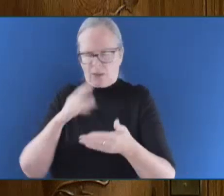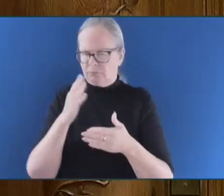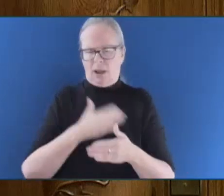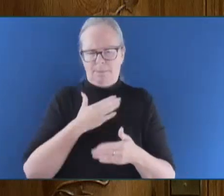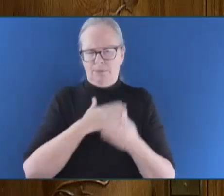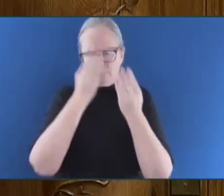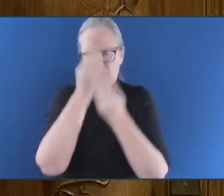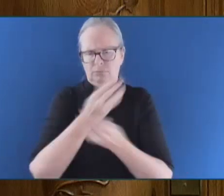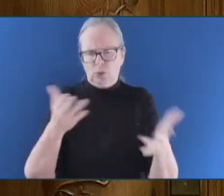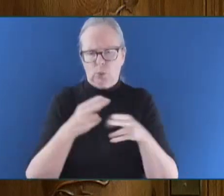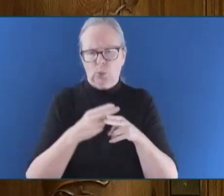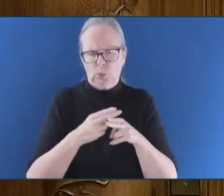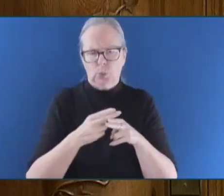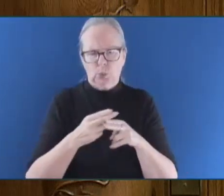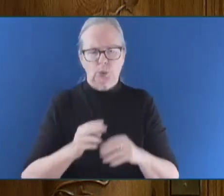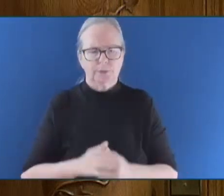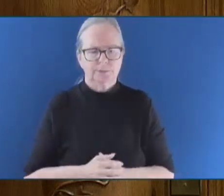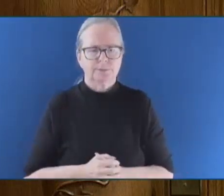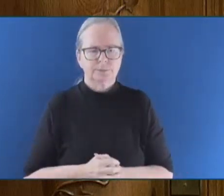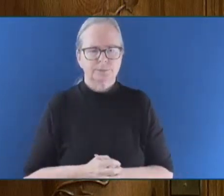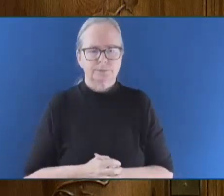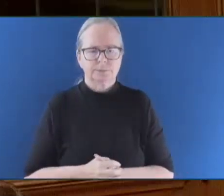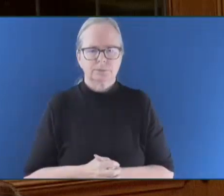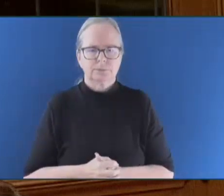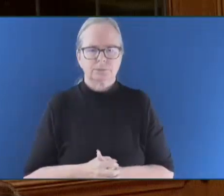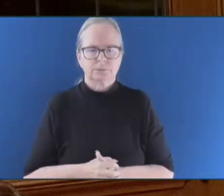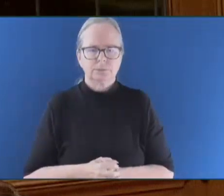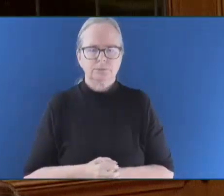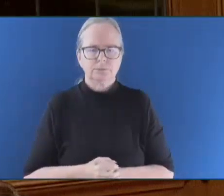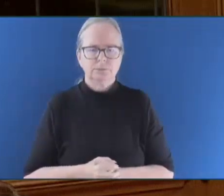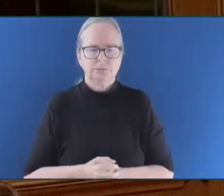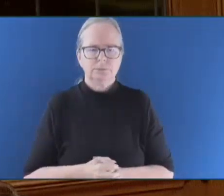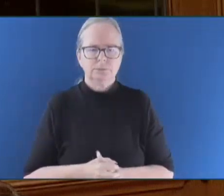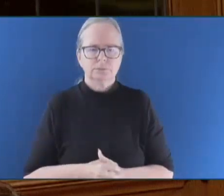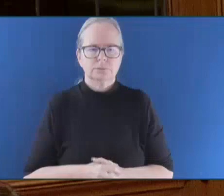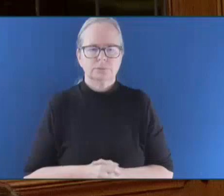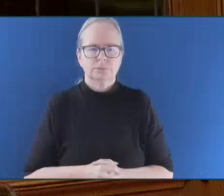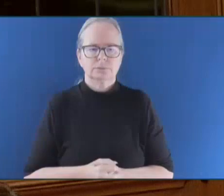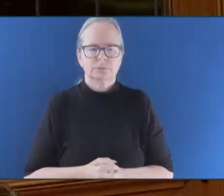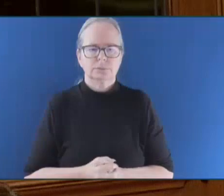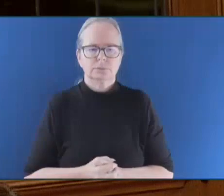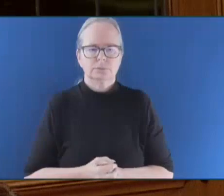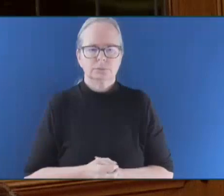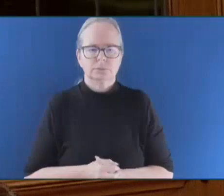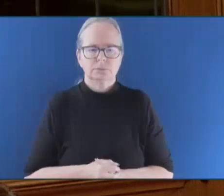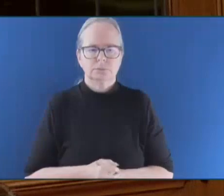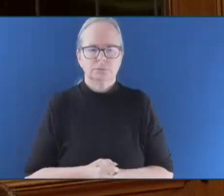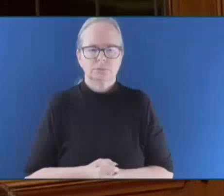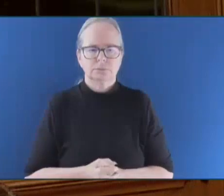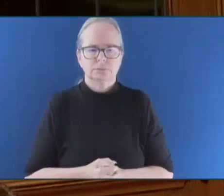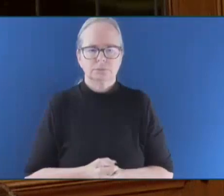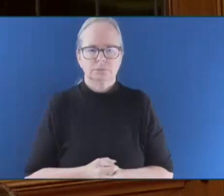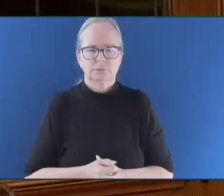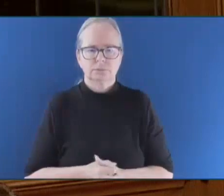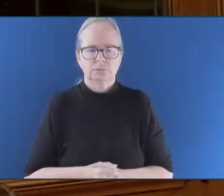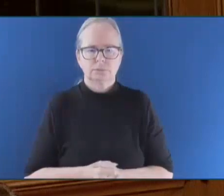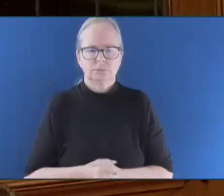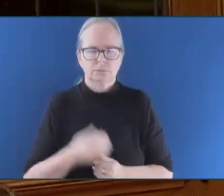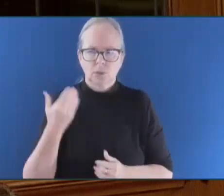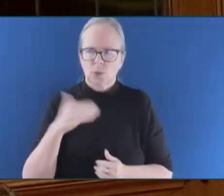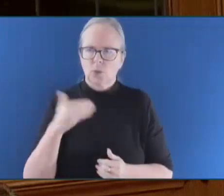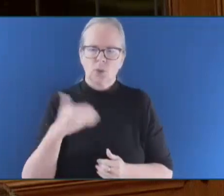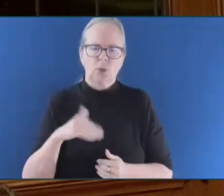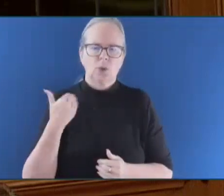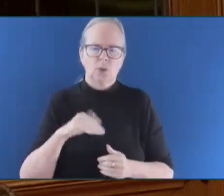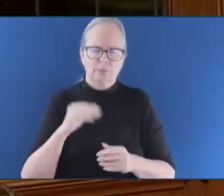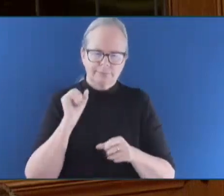House Leader of the Fourth Party. Thank you very much, Mr. Speaker. Mr. Speaker, hardworking taxpayers in Surrey made a